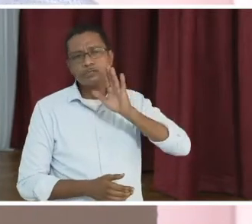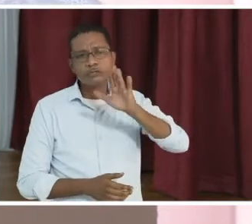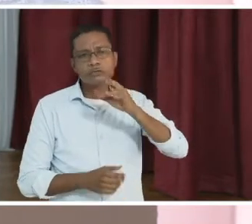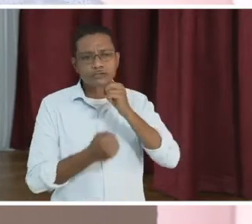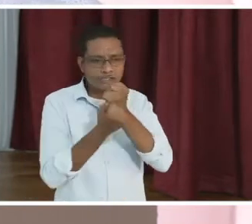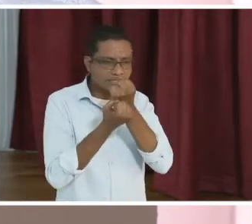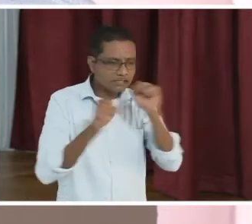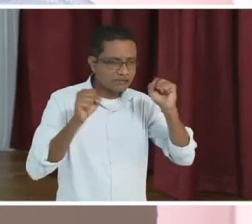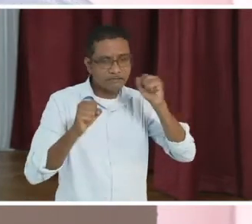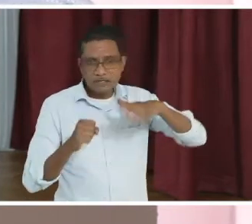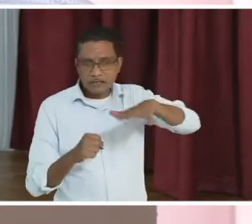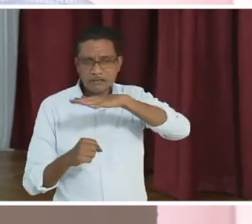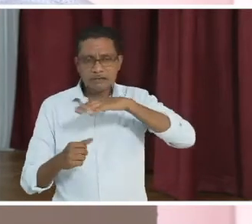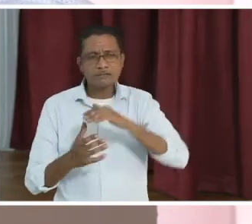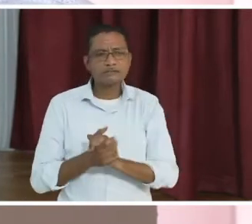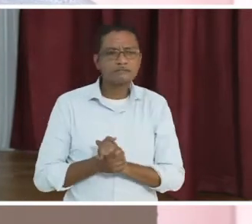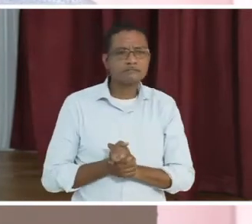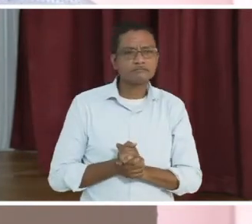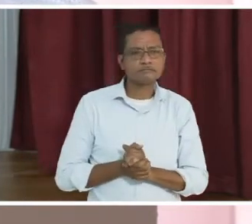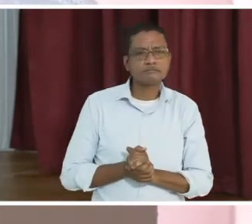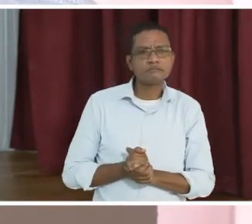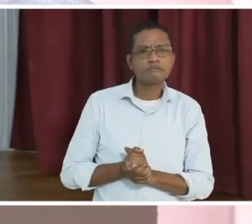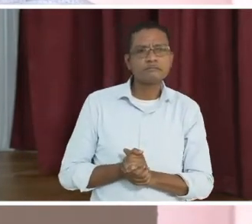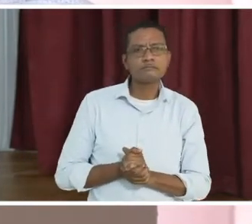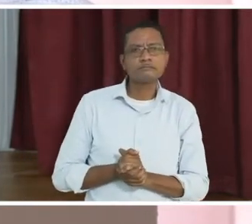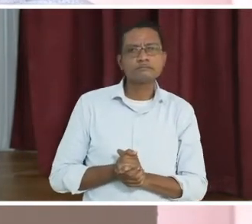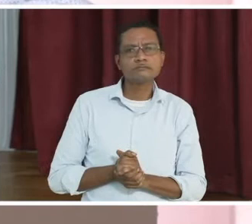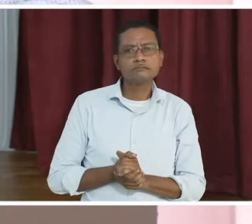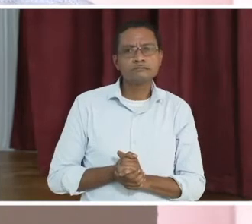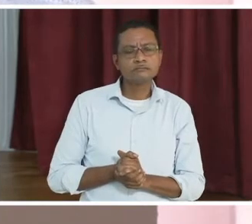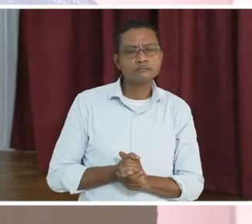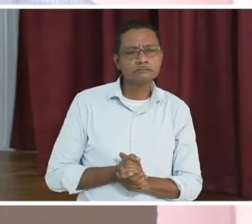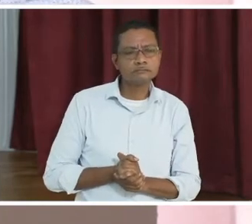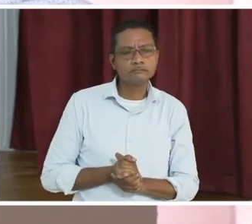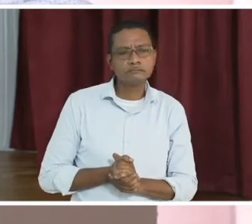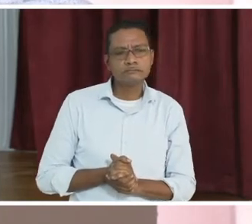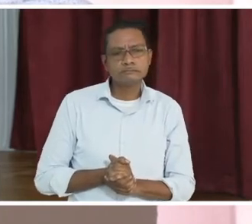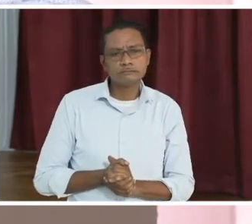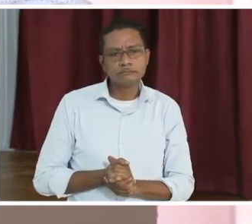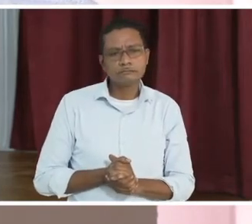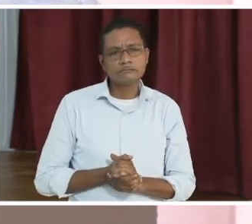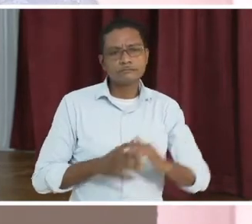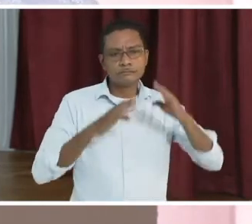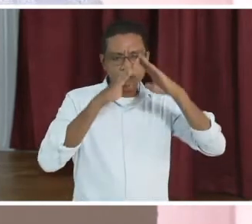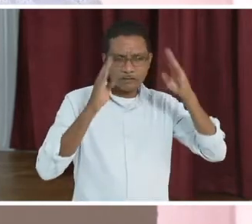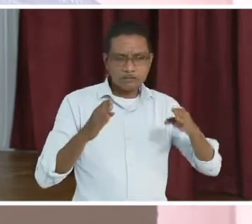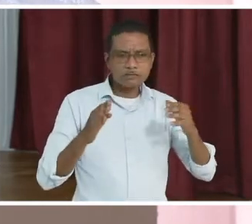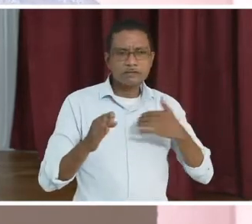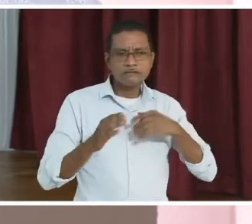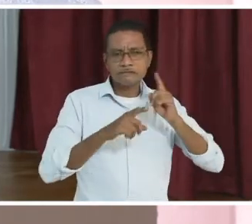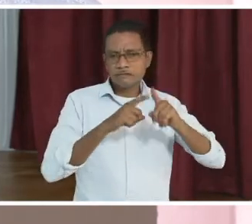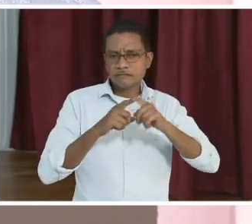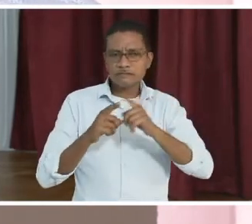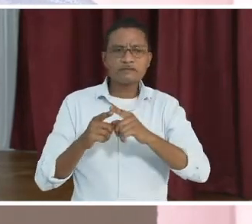create a home out of a house. Now, we provide you with a house. We have different unit types, but our